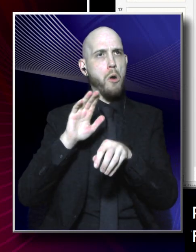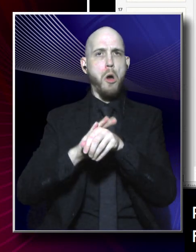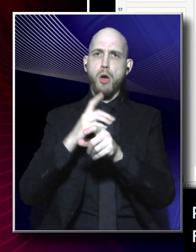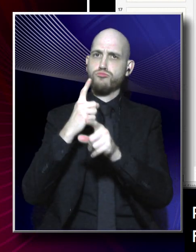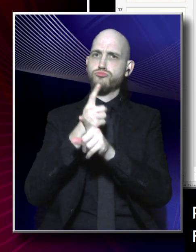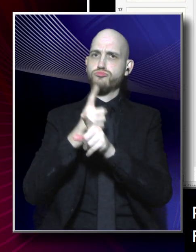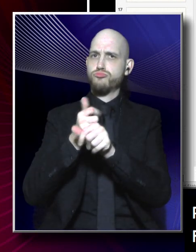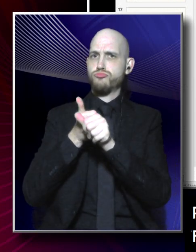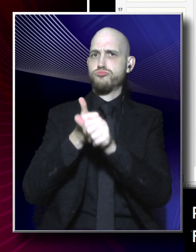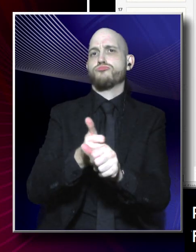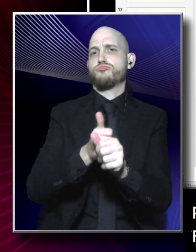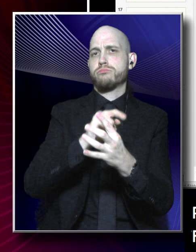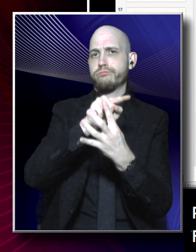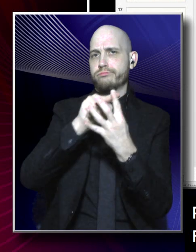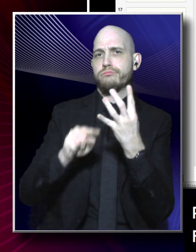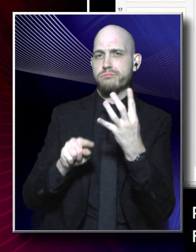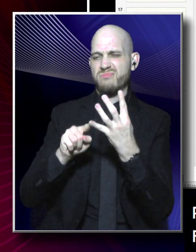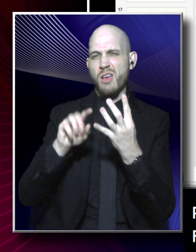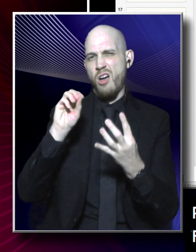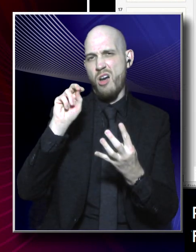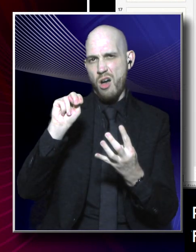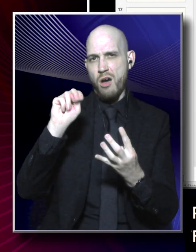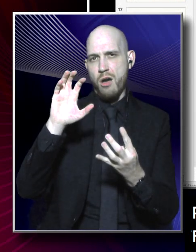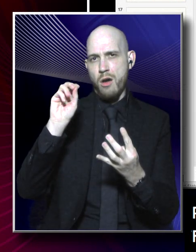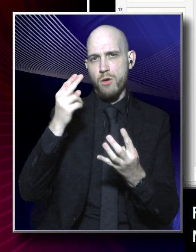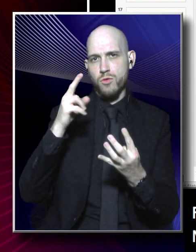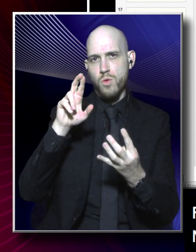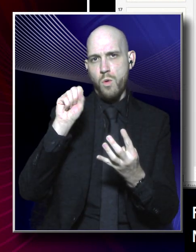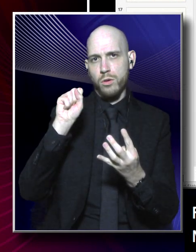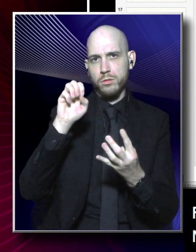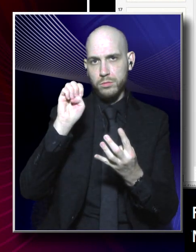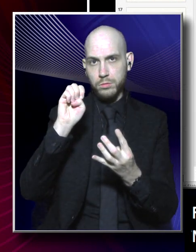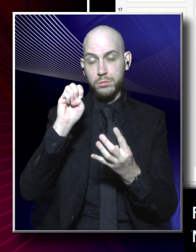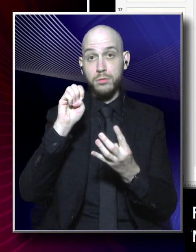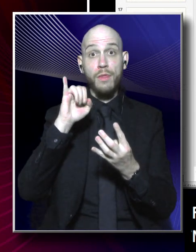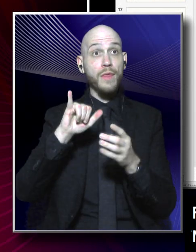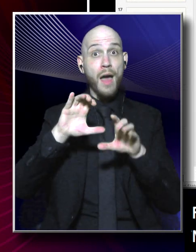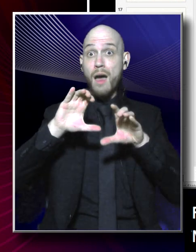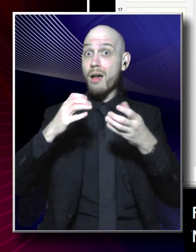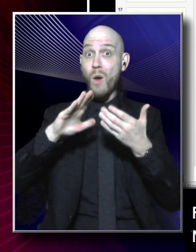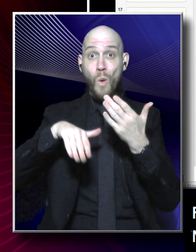these students all landed in that moderate risk.